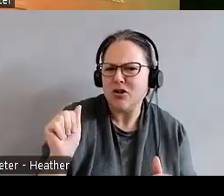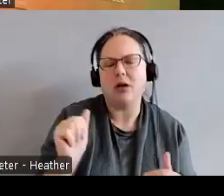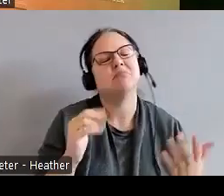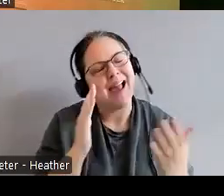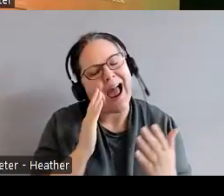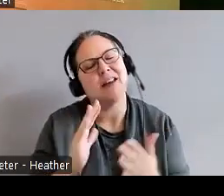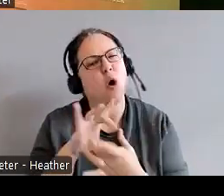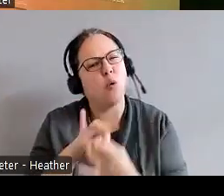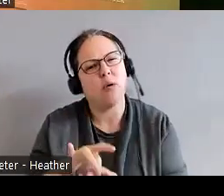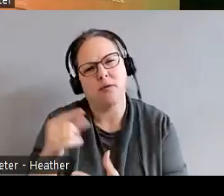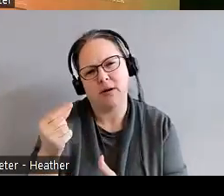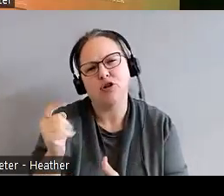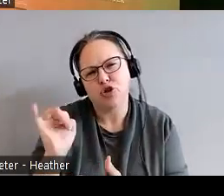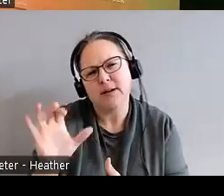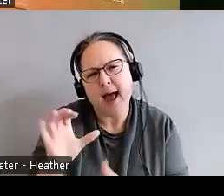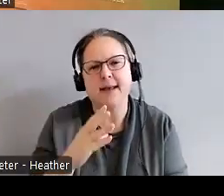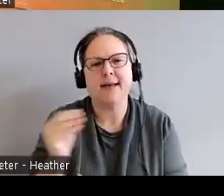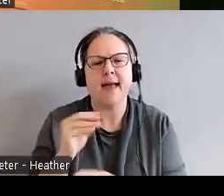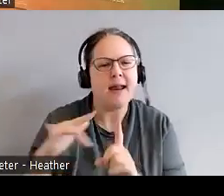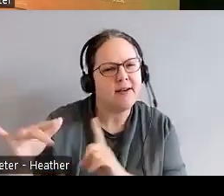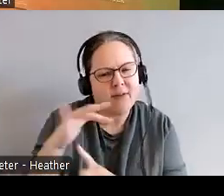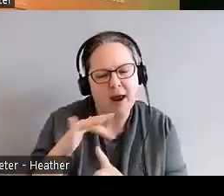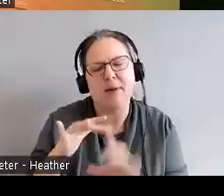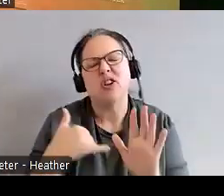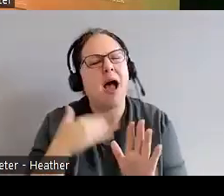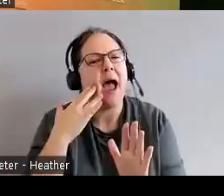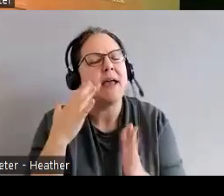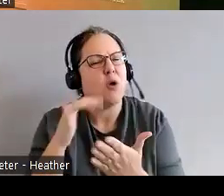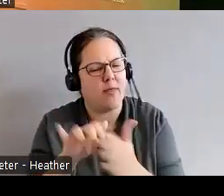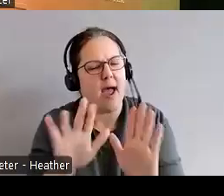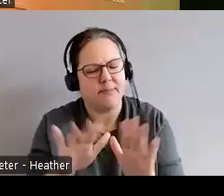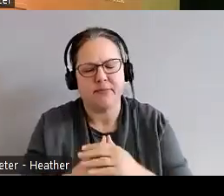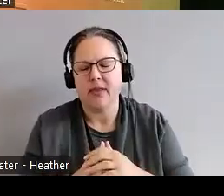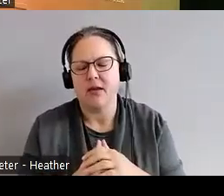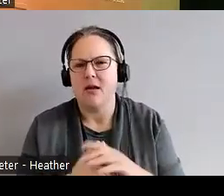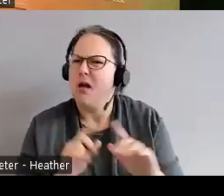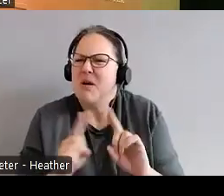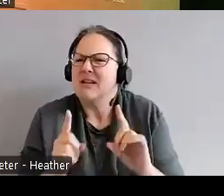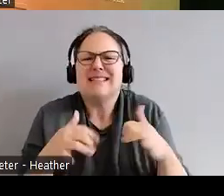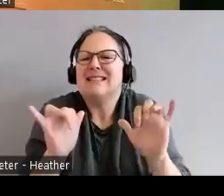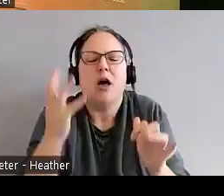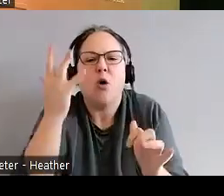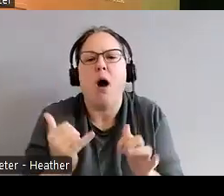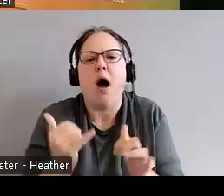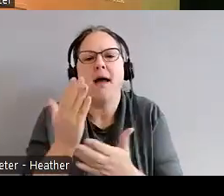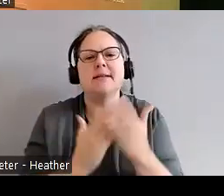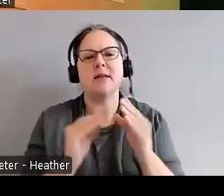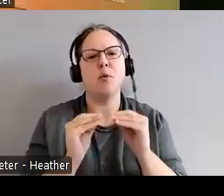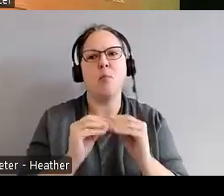factors and environmental factors or whatever it is. But why is someone more resilient than